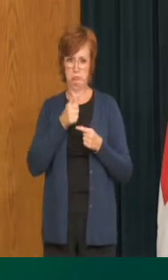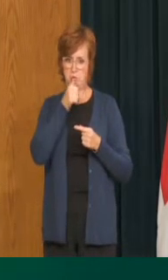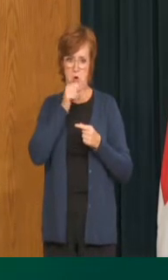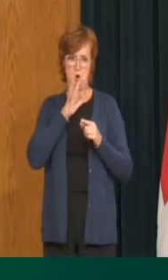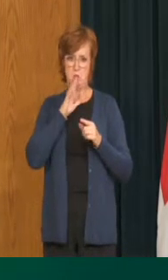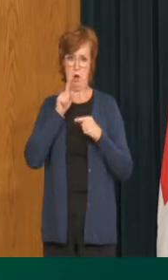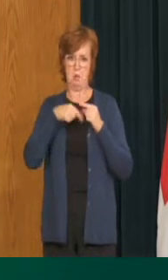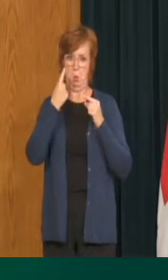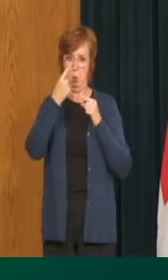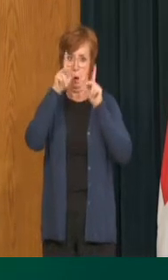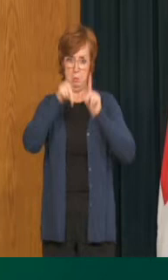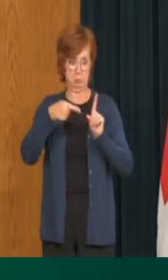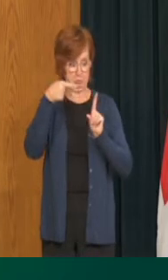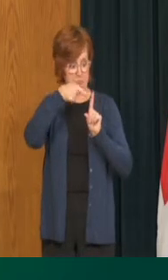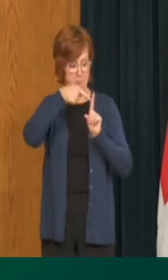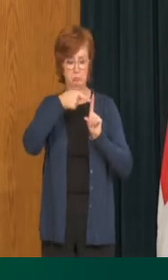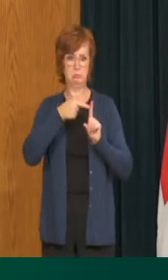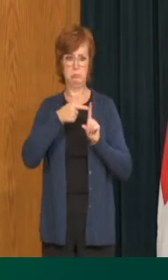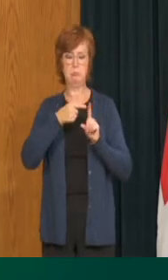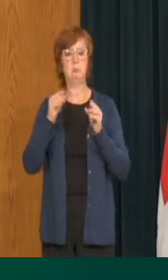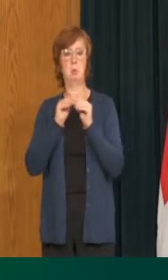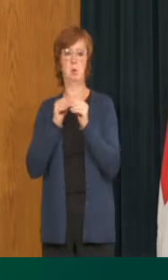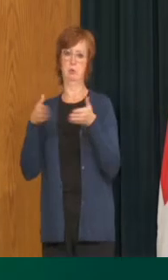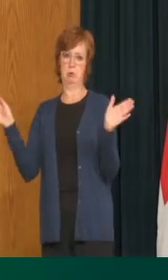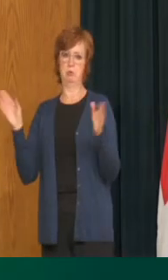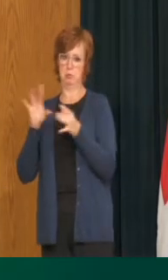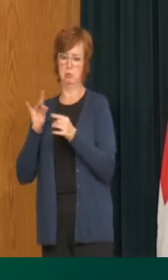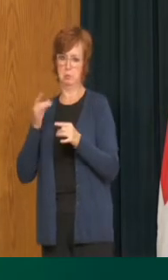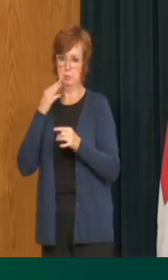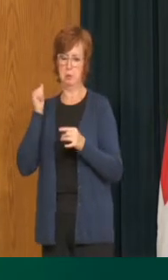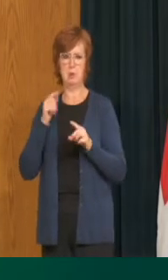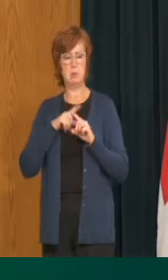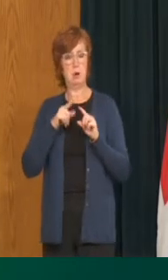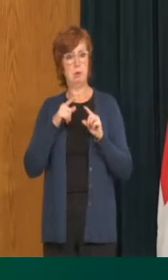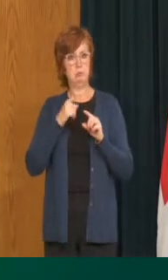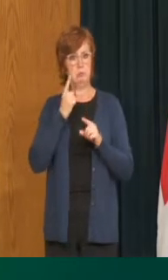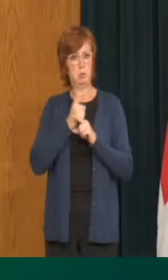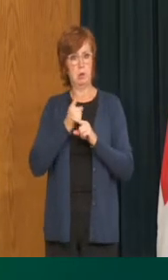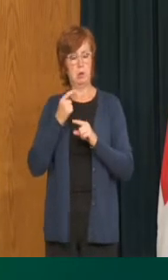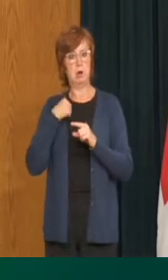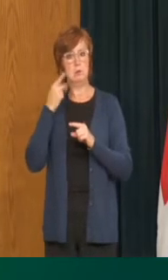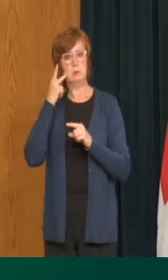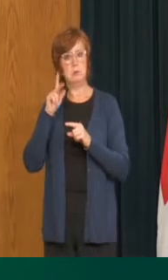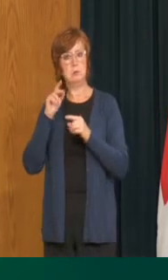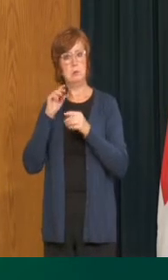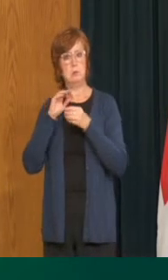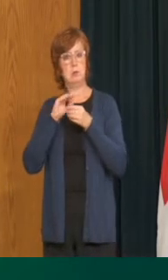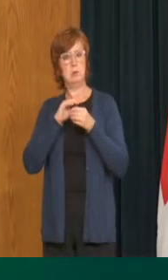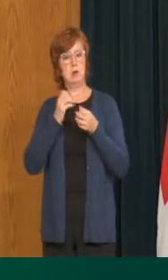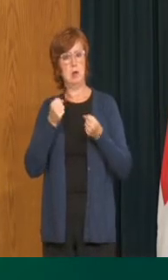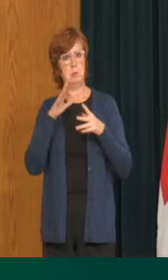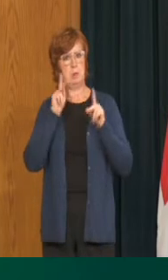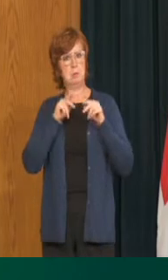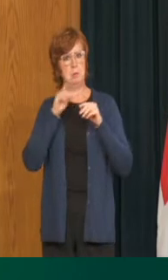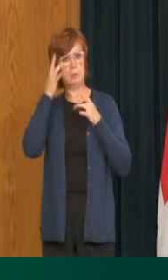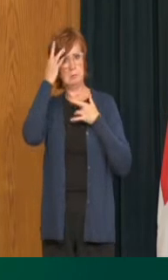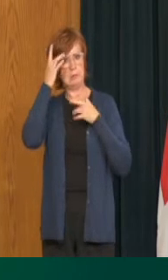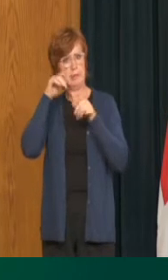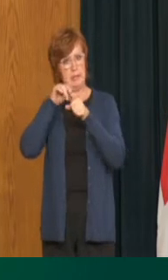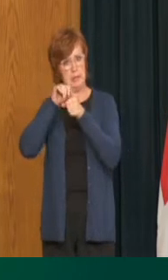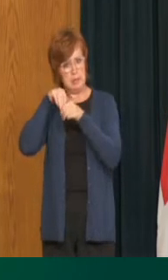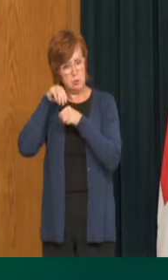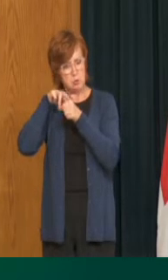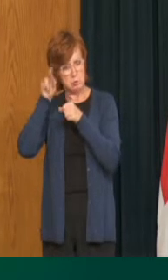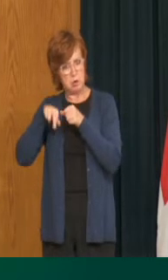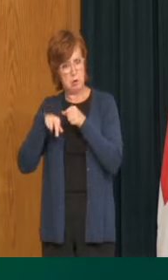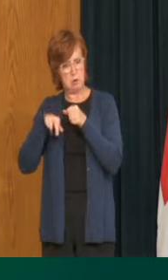cases in Regina are very low, and when I looked at the numbers, I saw one, but we can check whether there's some inconsistency. But I